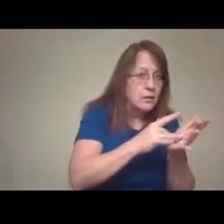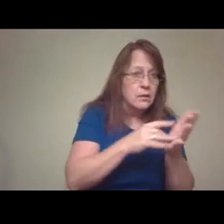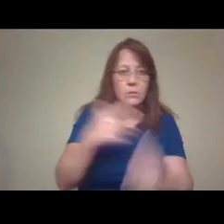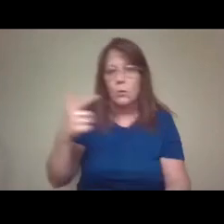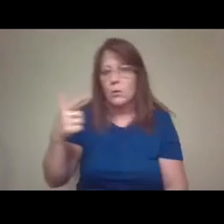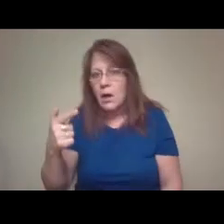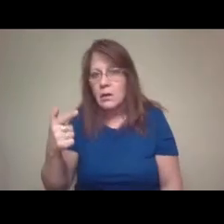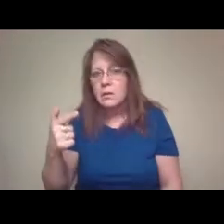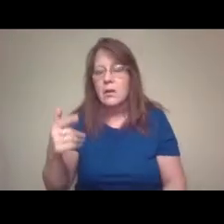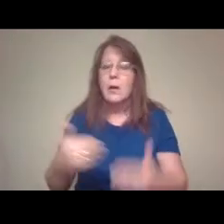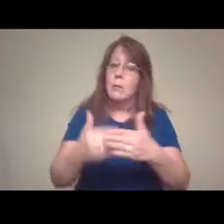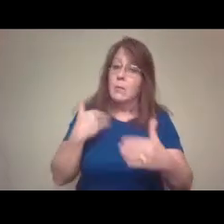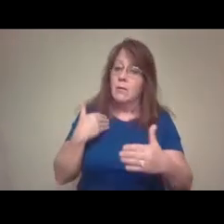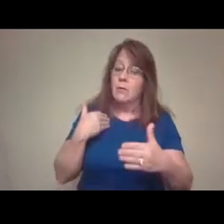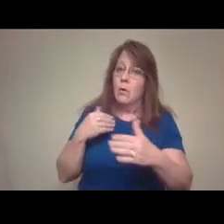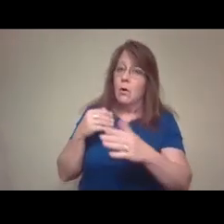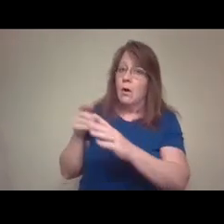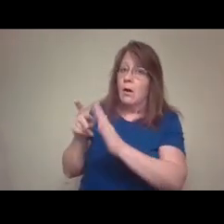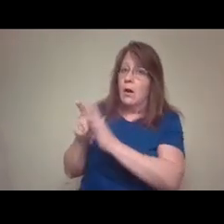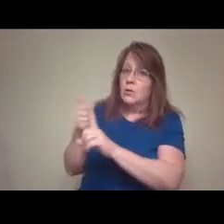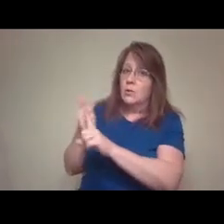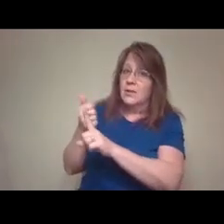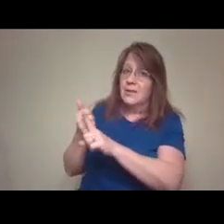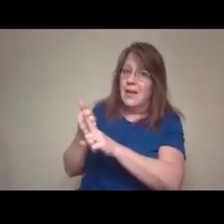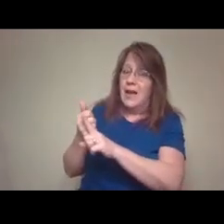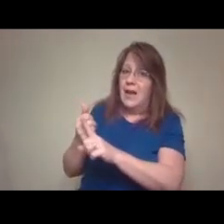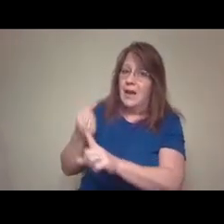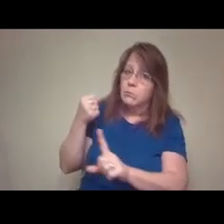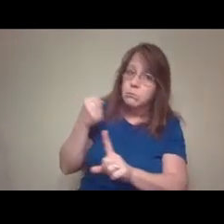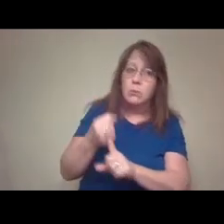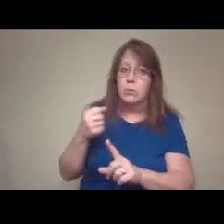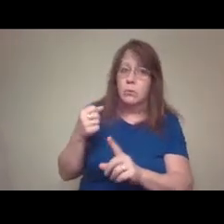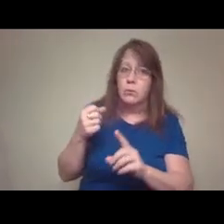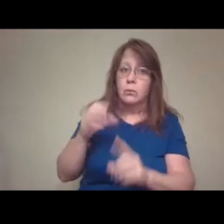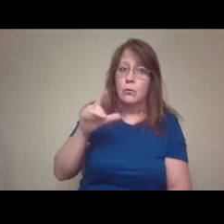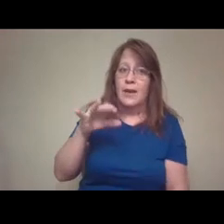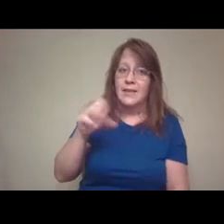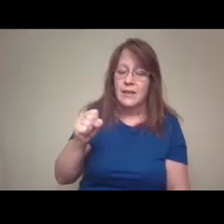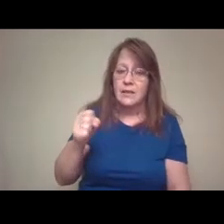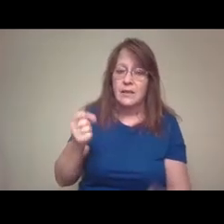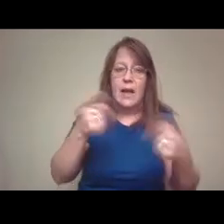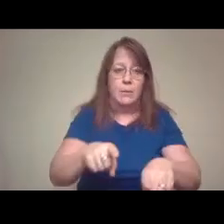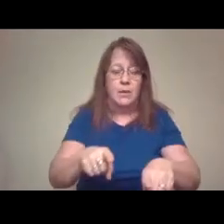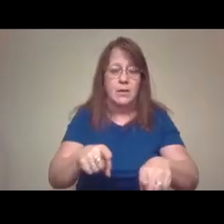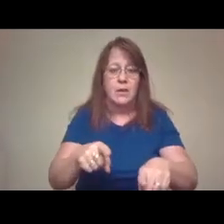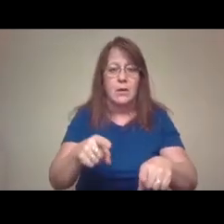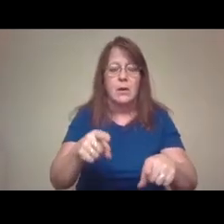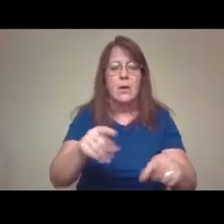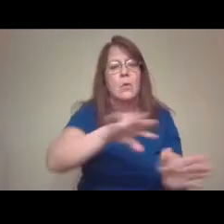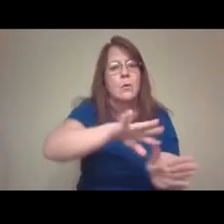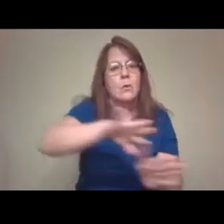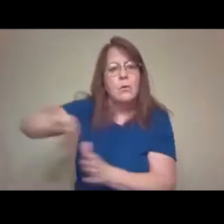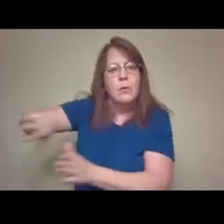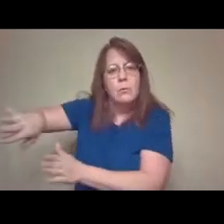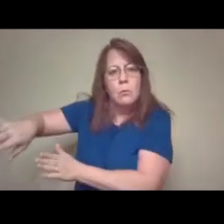suicidal crisis occurs. So when we take away that means in which a person has identified, or remove means with